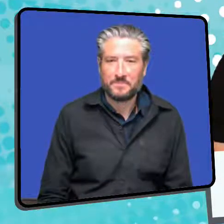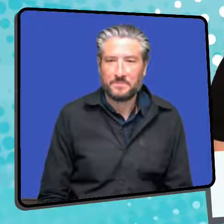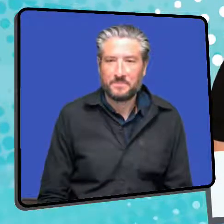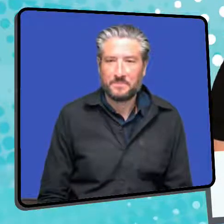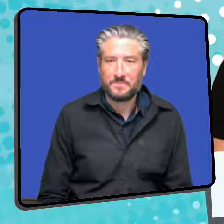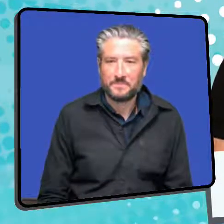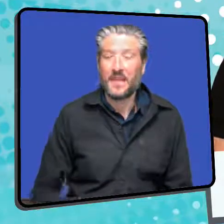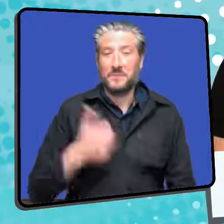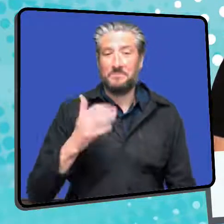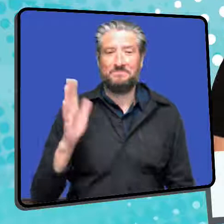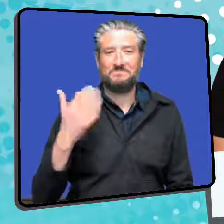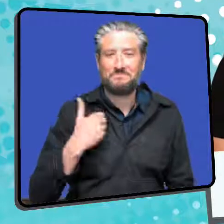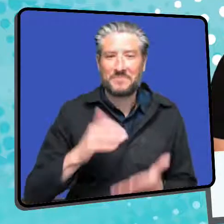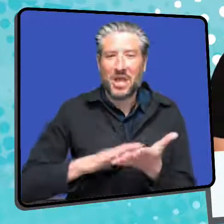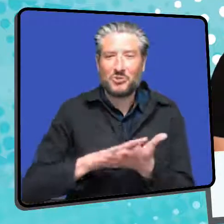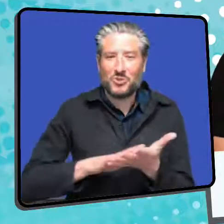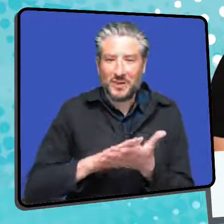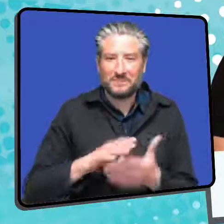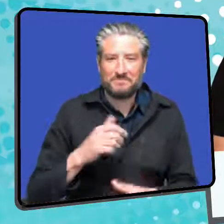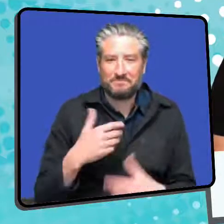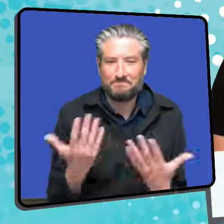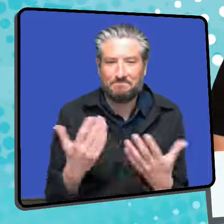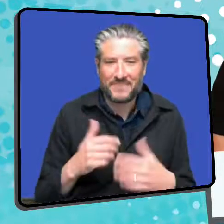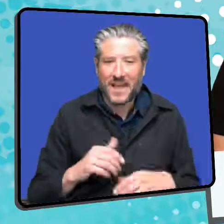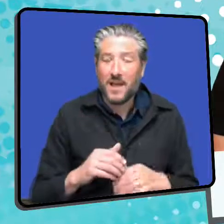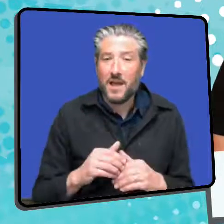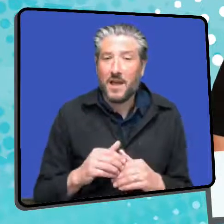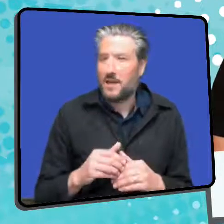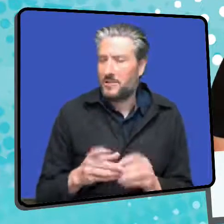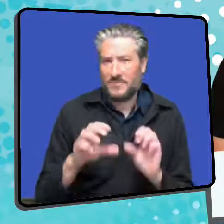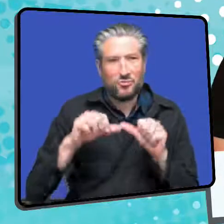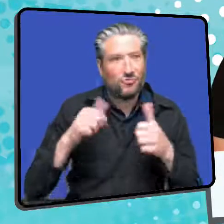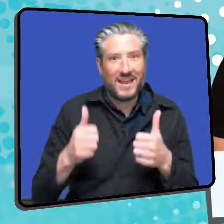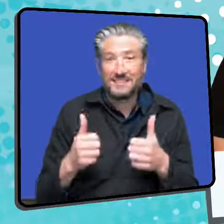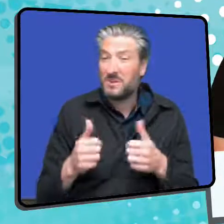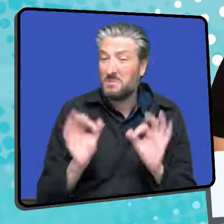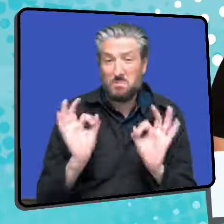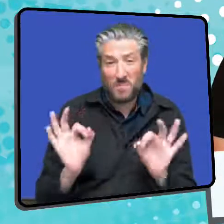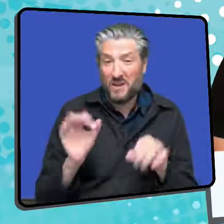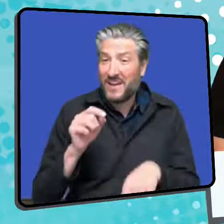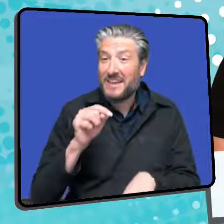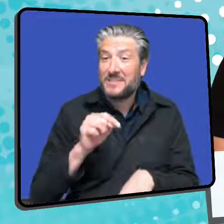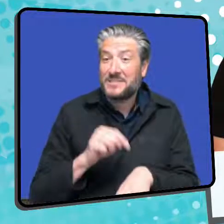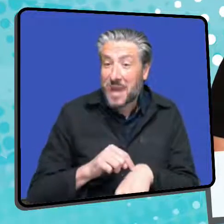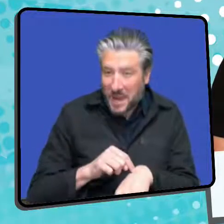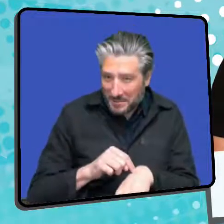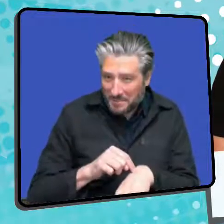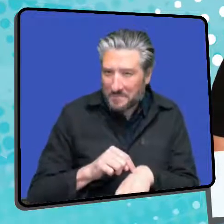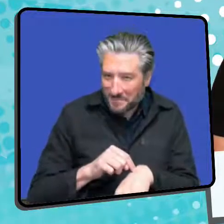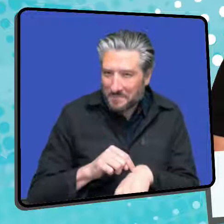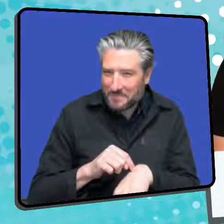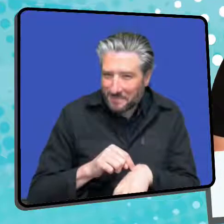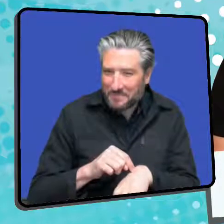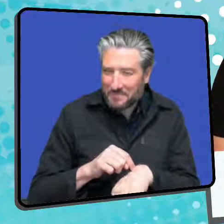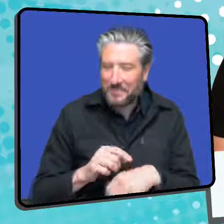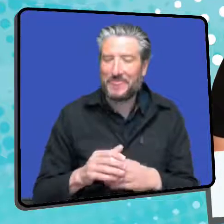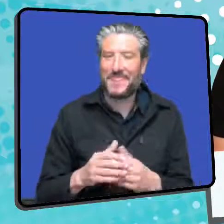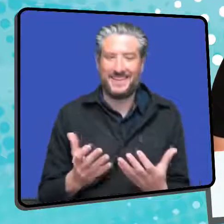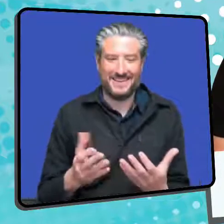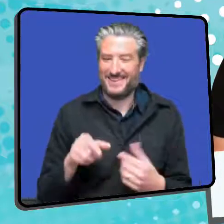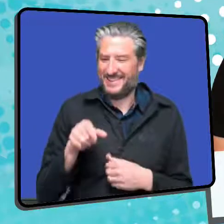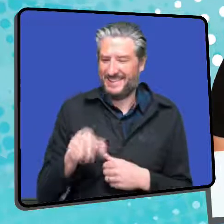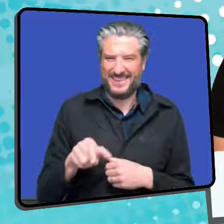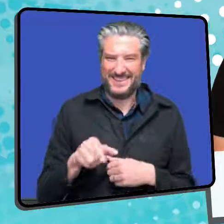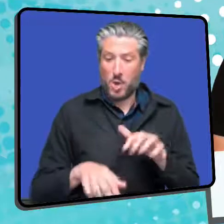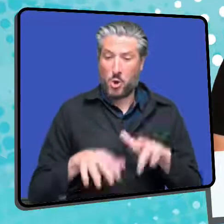You're back. Yes. So sorry about that. But that it was great timing, really. It was almost like the clock was telling me, Amy, it's time.